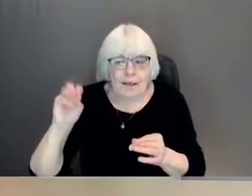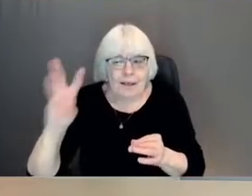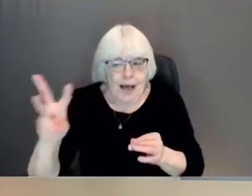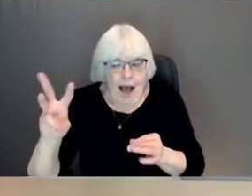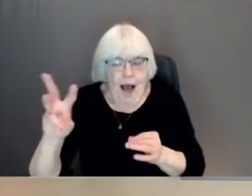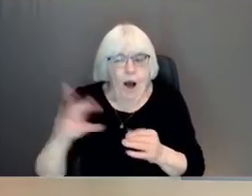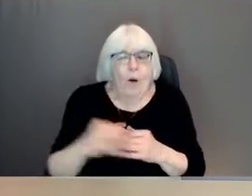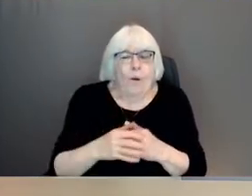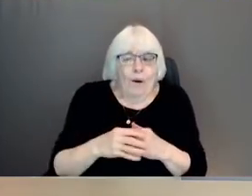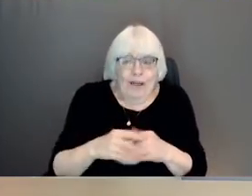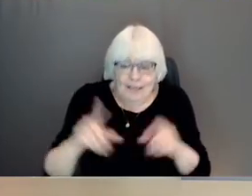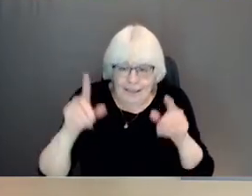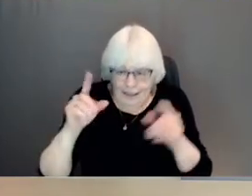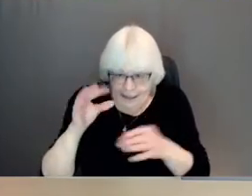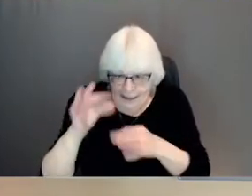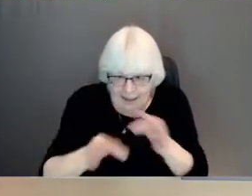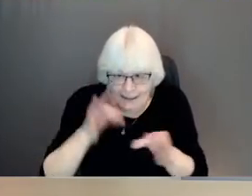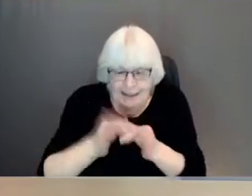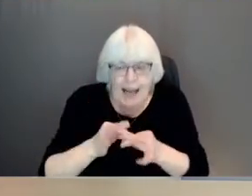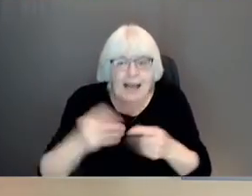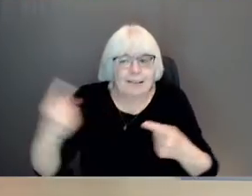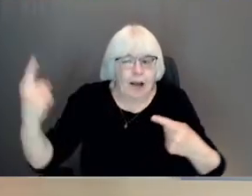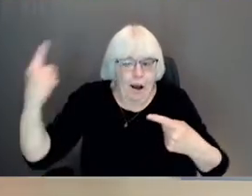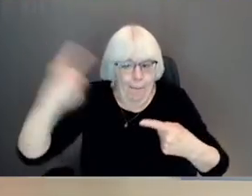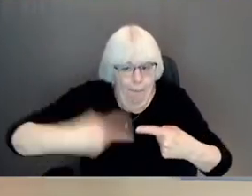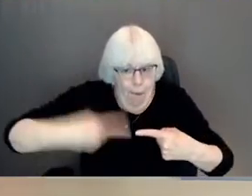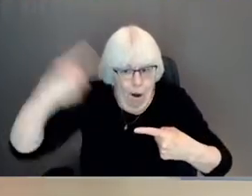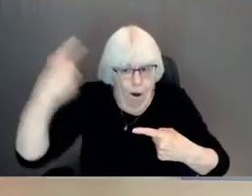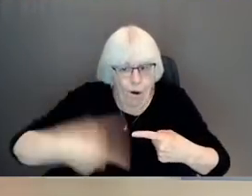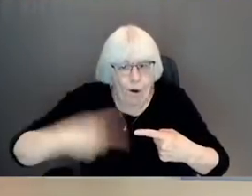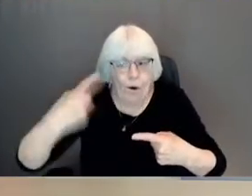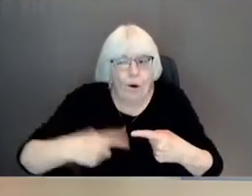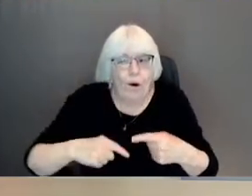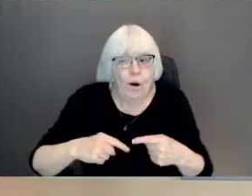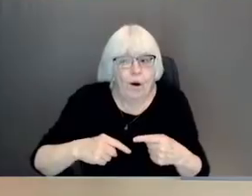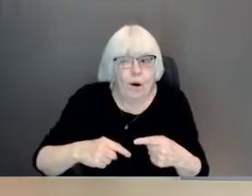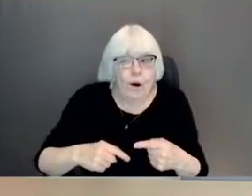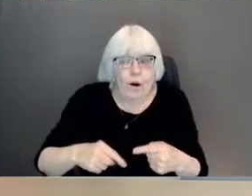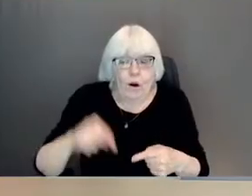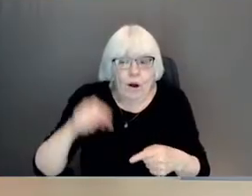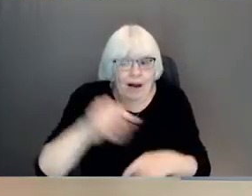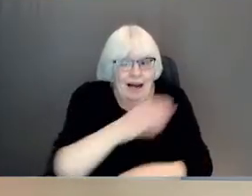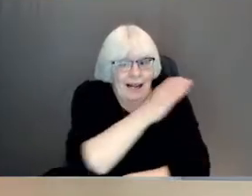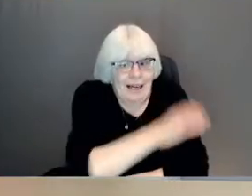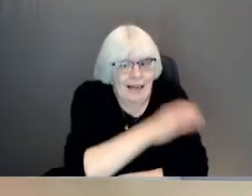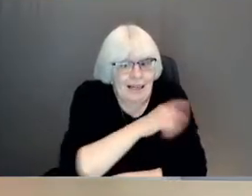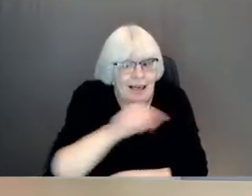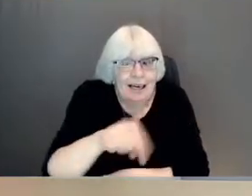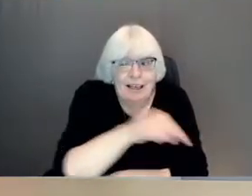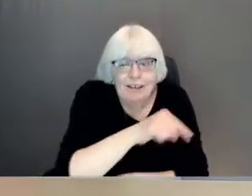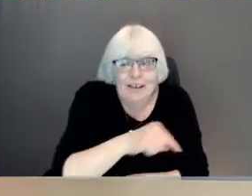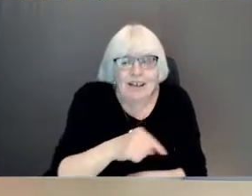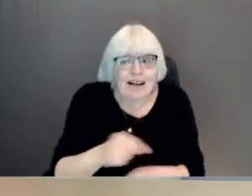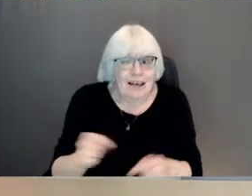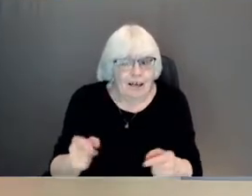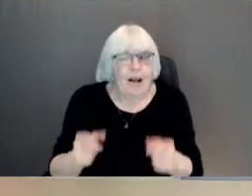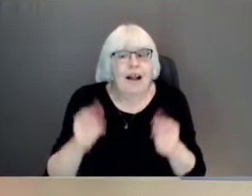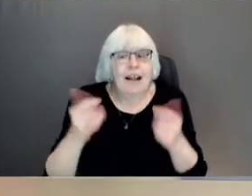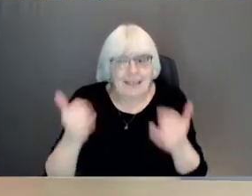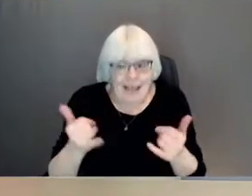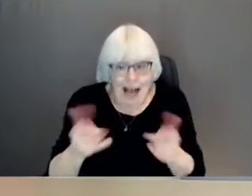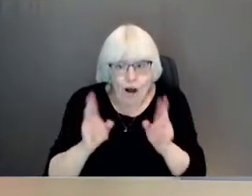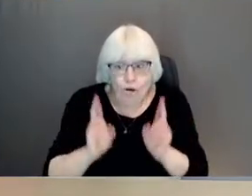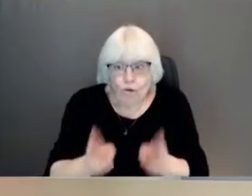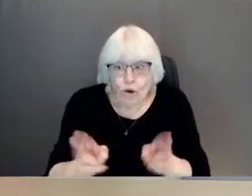the rapid antigen screening tests have become an important aspect of our provincial testing plan. We've always maintained a